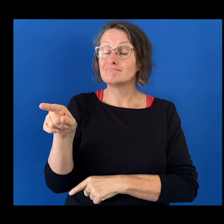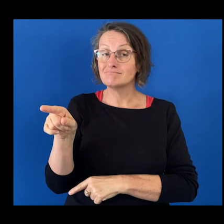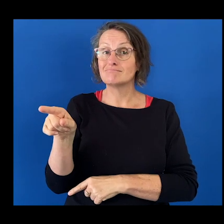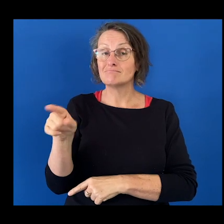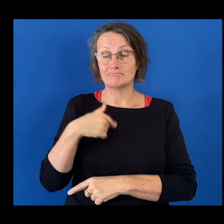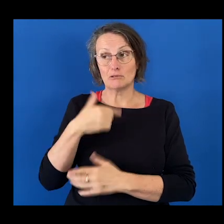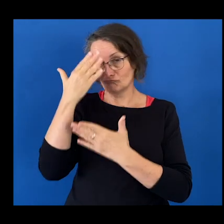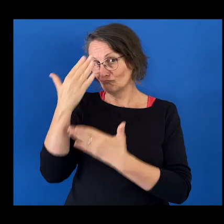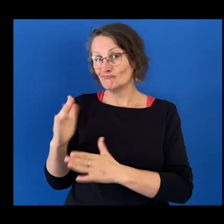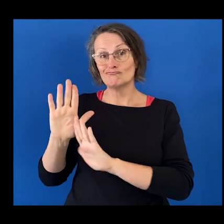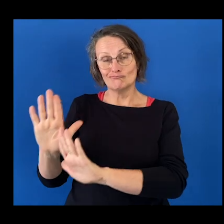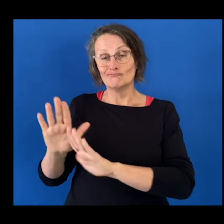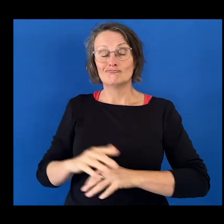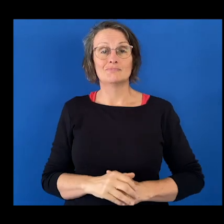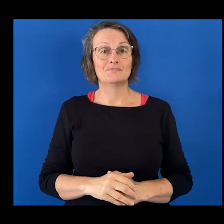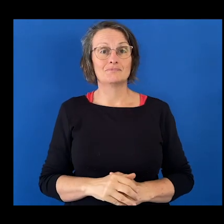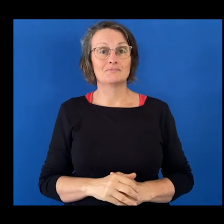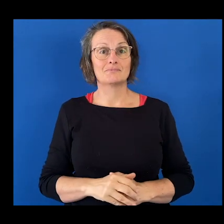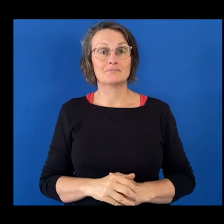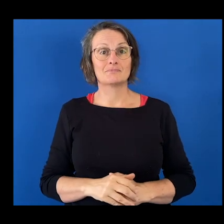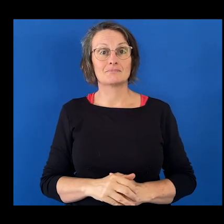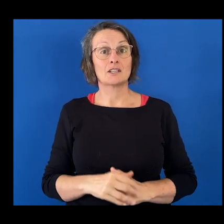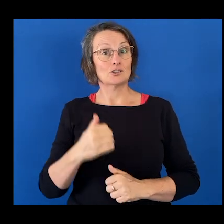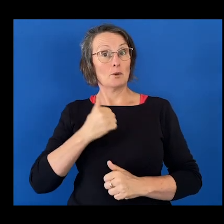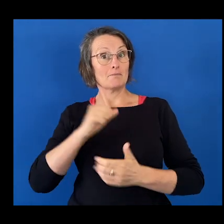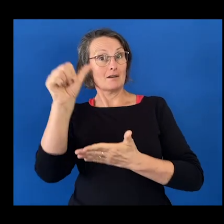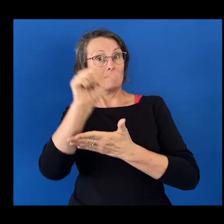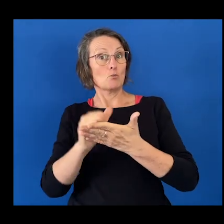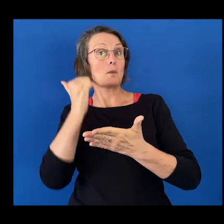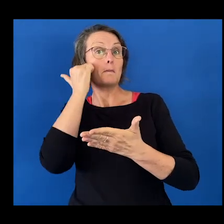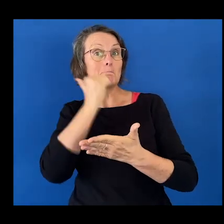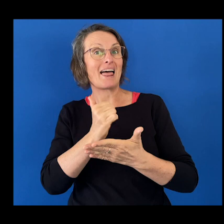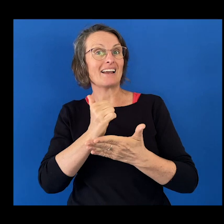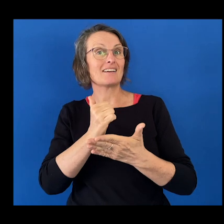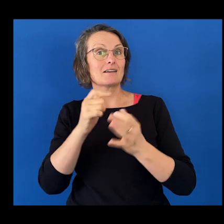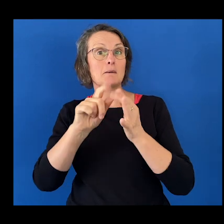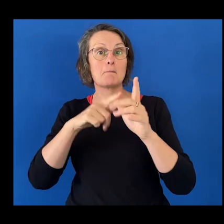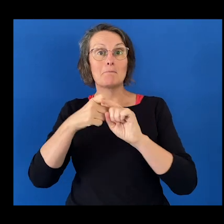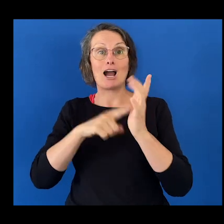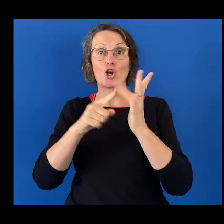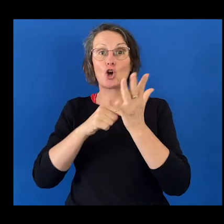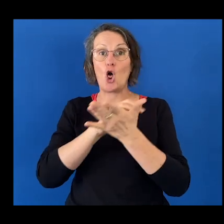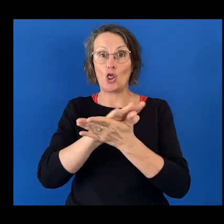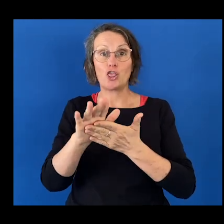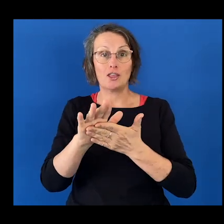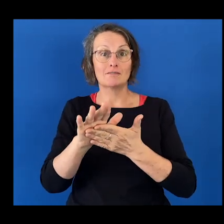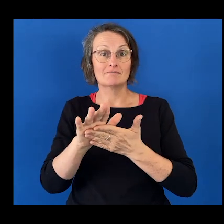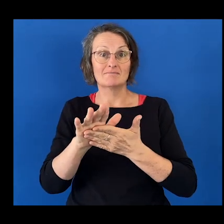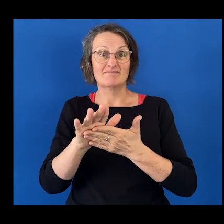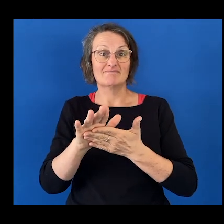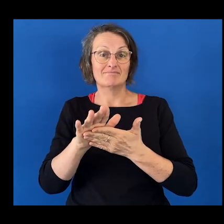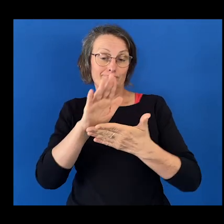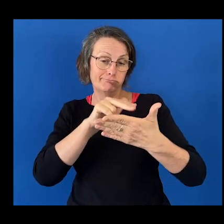here, with that work, Hufanga-anga, it's called a ngatu uli, meaning a bark cloth painted